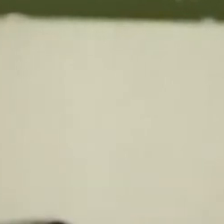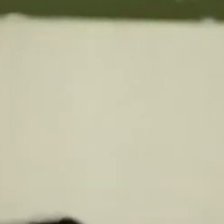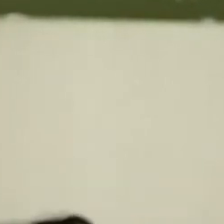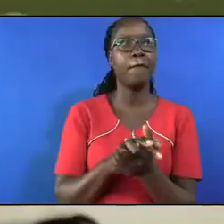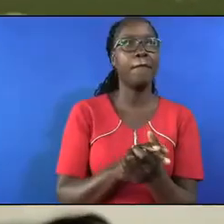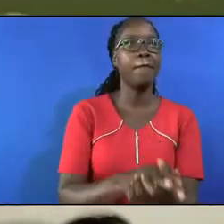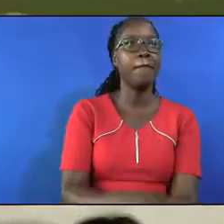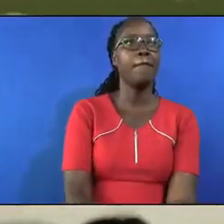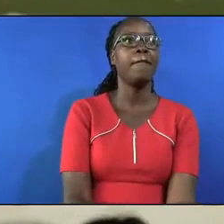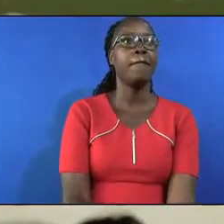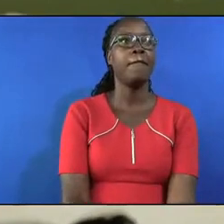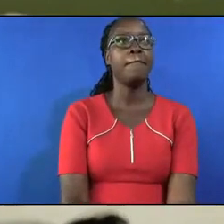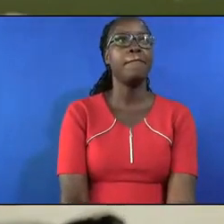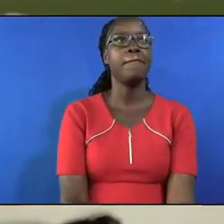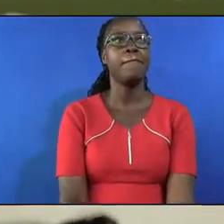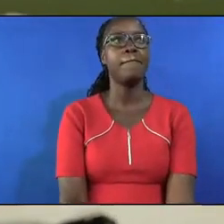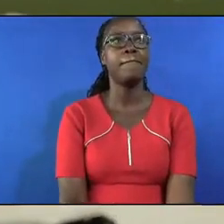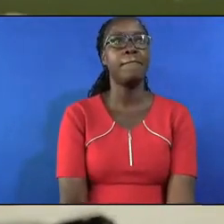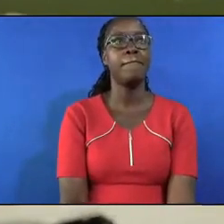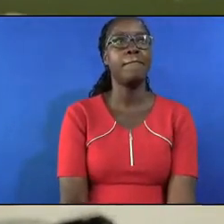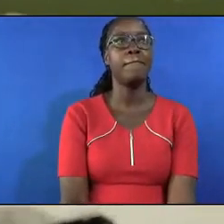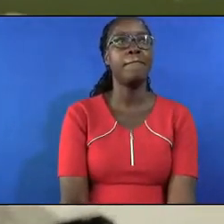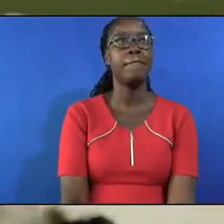21. Yes, you can read.